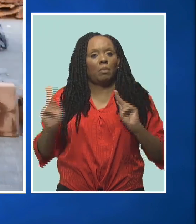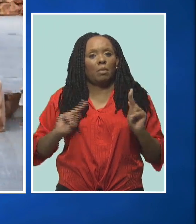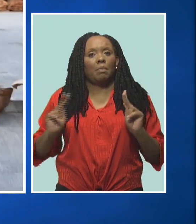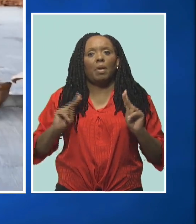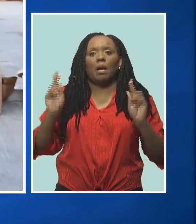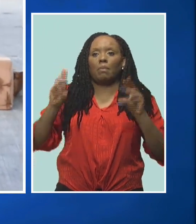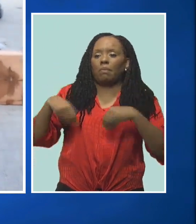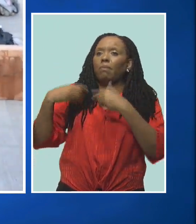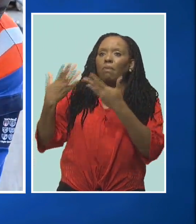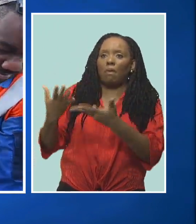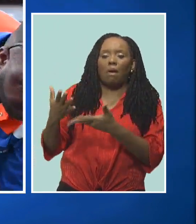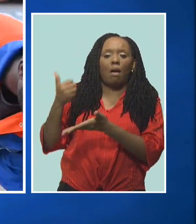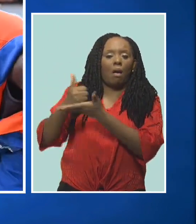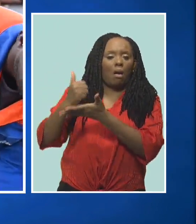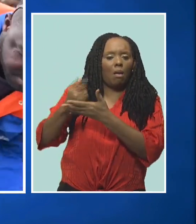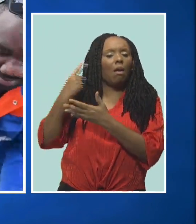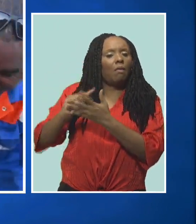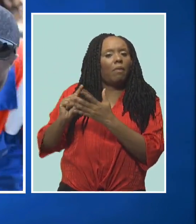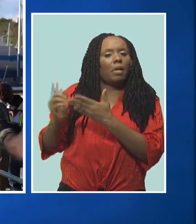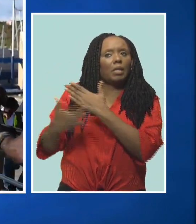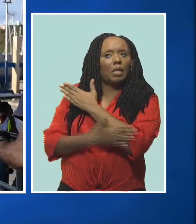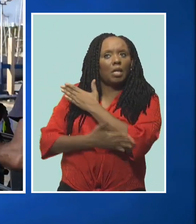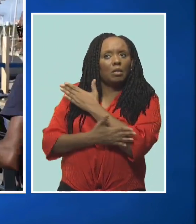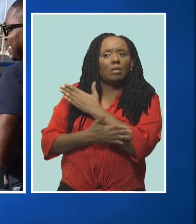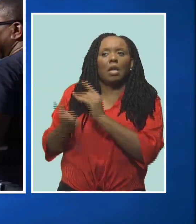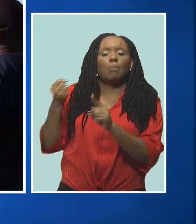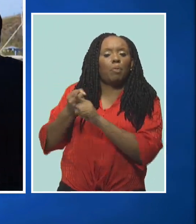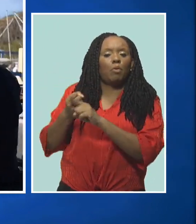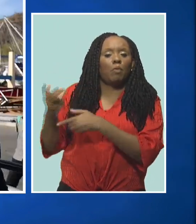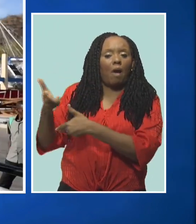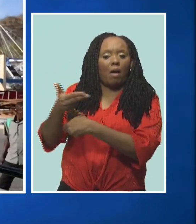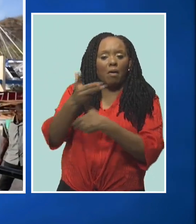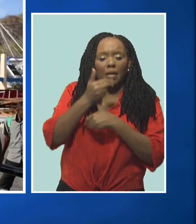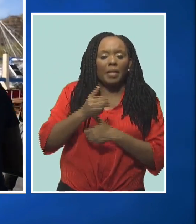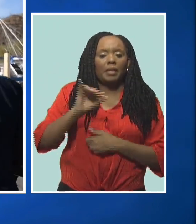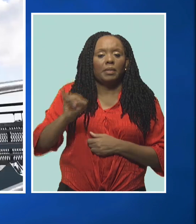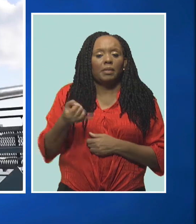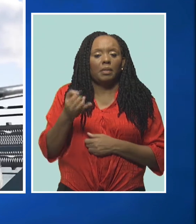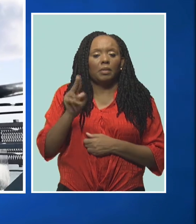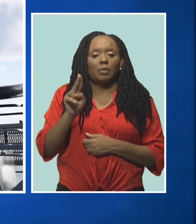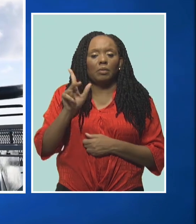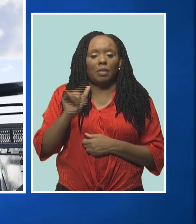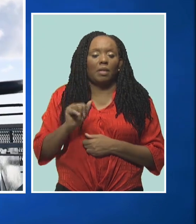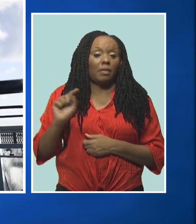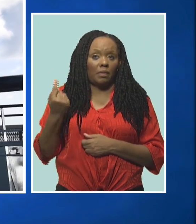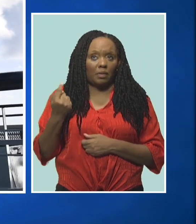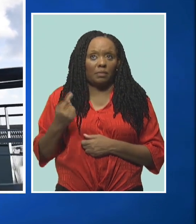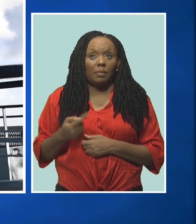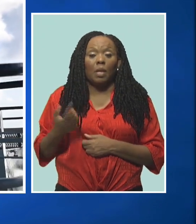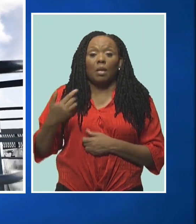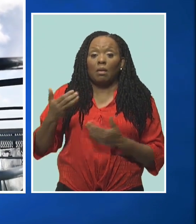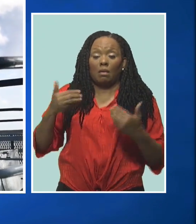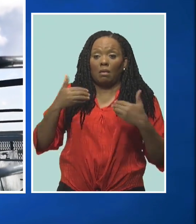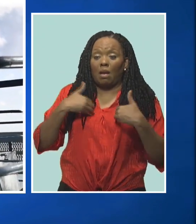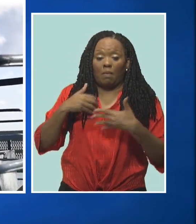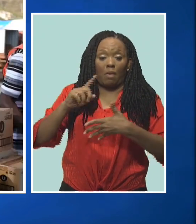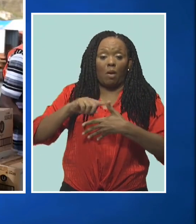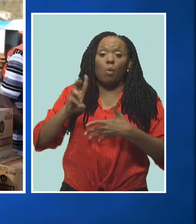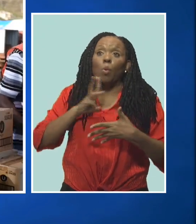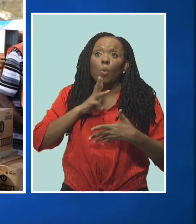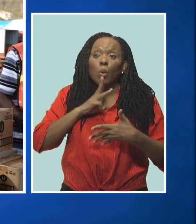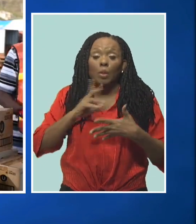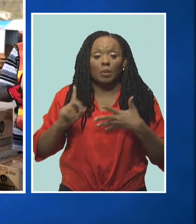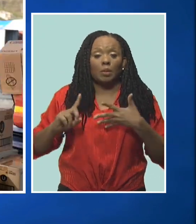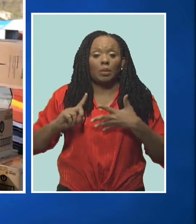these member states which were impacted by Hurricane Beryl on the 1st of July. Here today, we would have brought some water. We also have